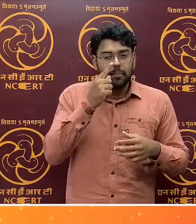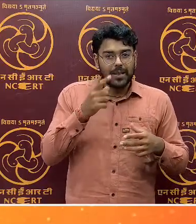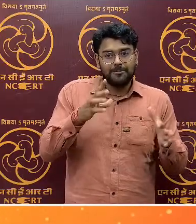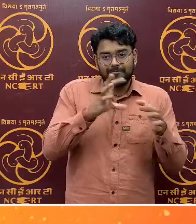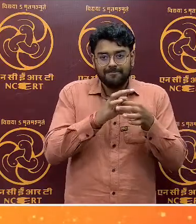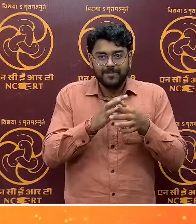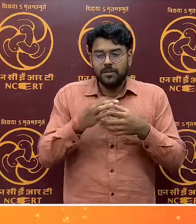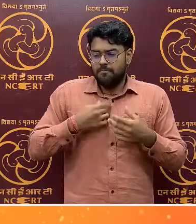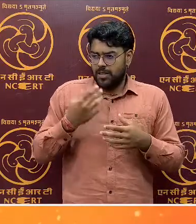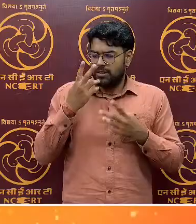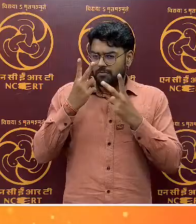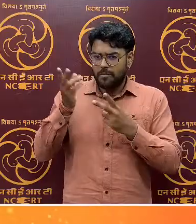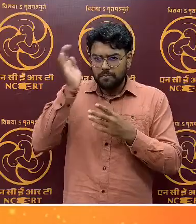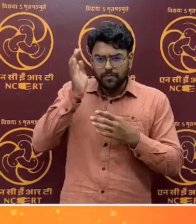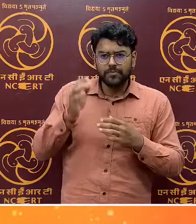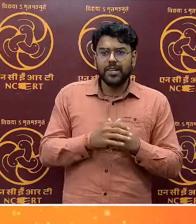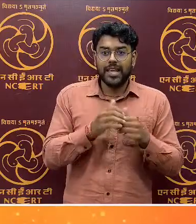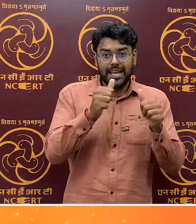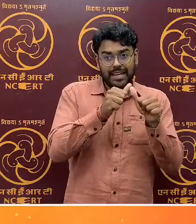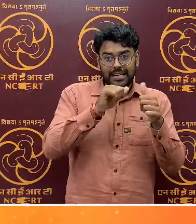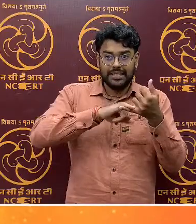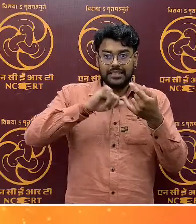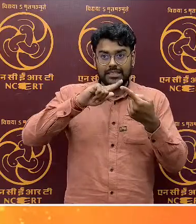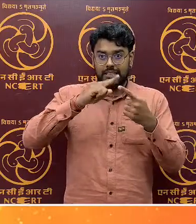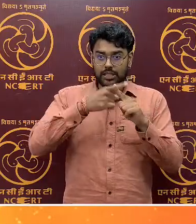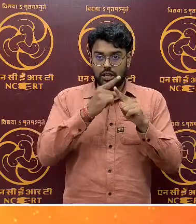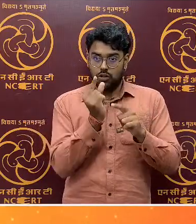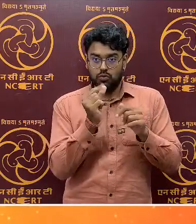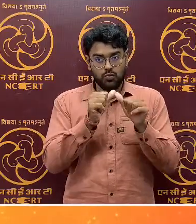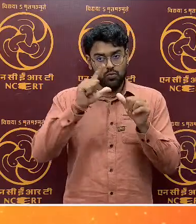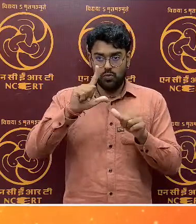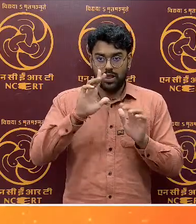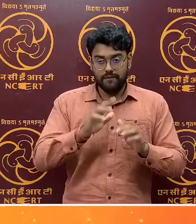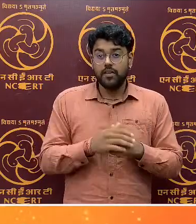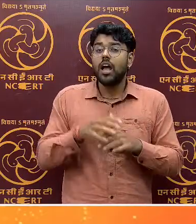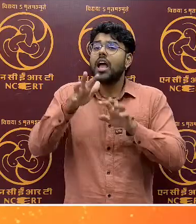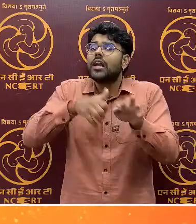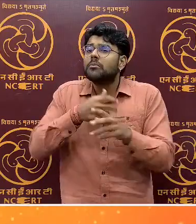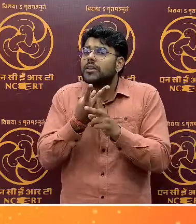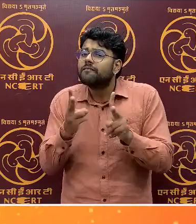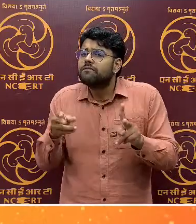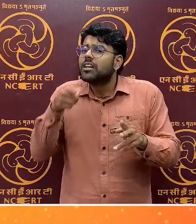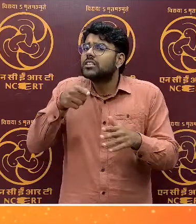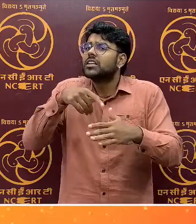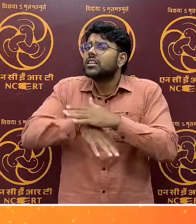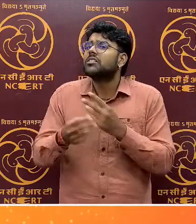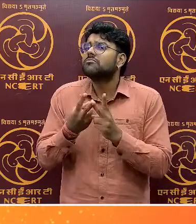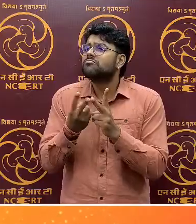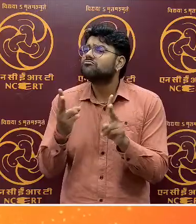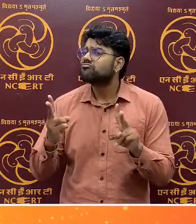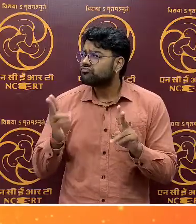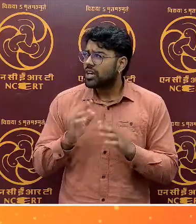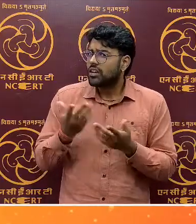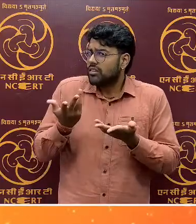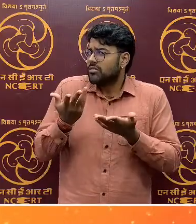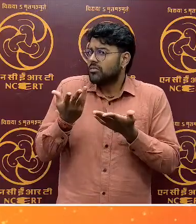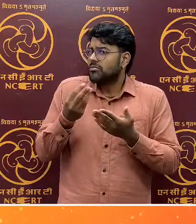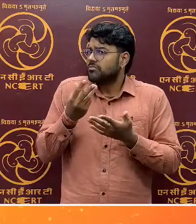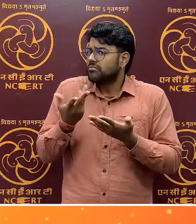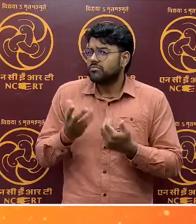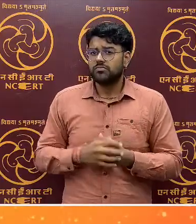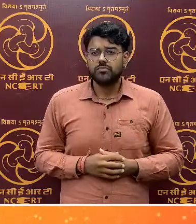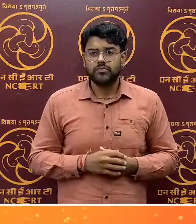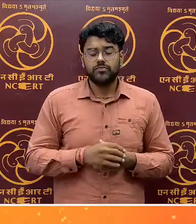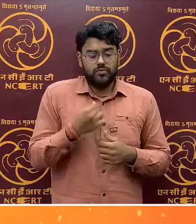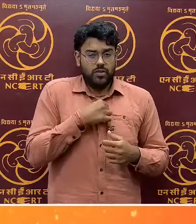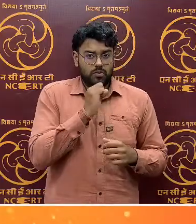heard in plants, we have asexual reproduction also. What is the case in animals? How many types of reproduction systems are there? So we